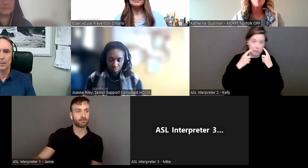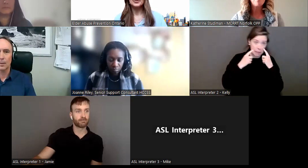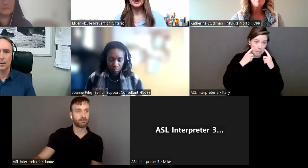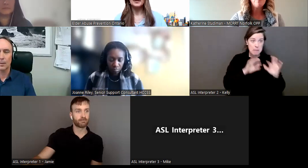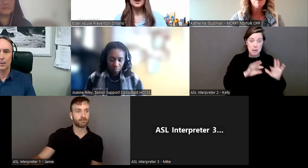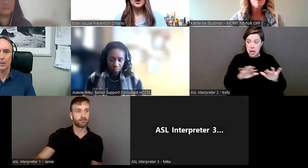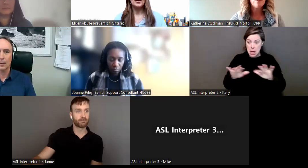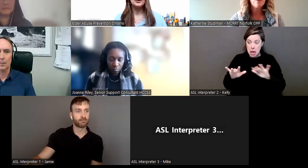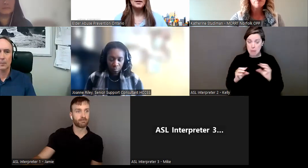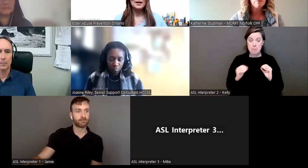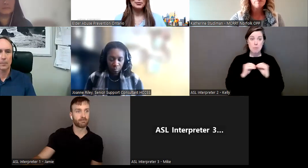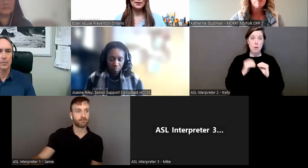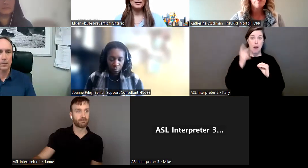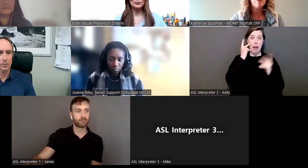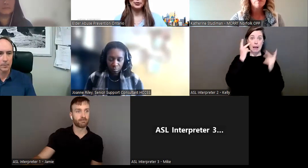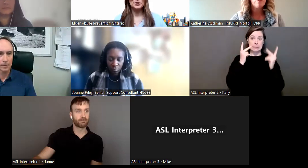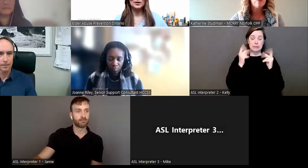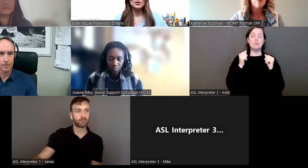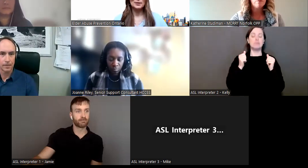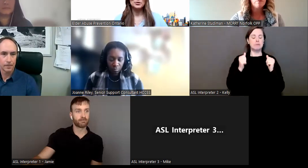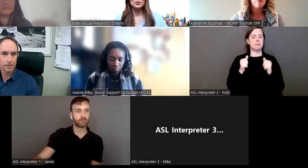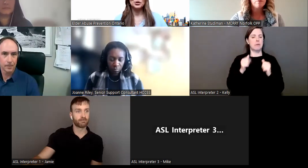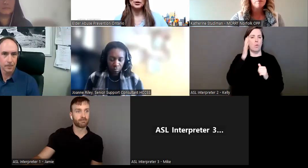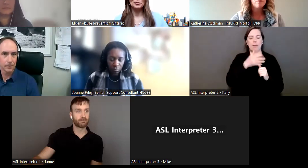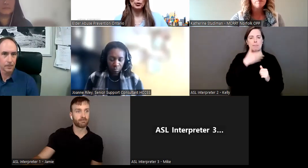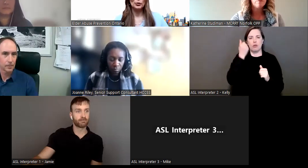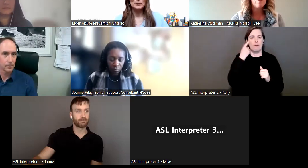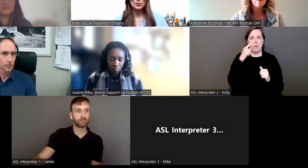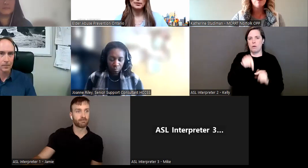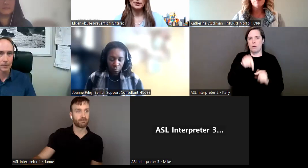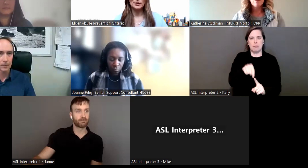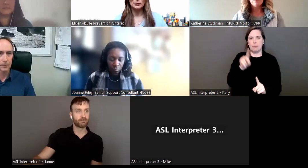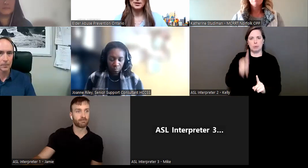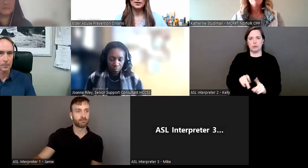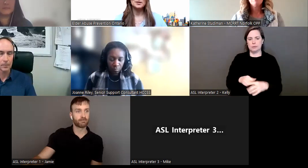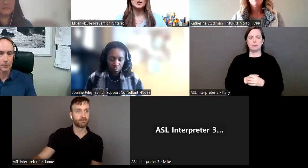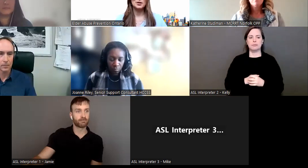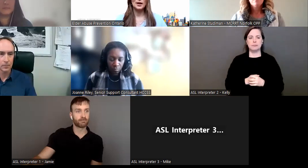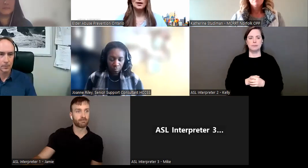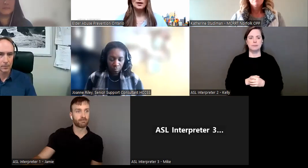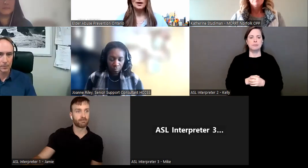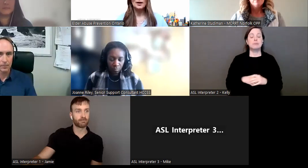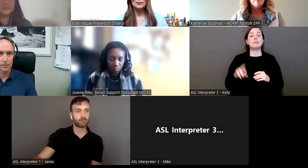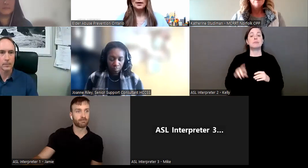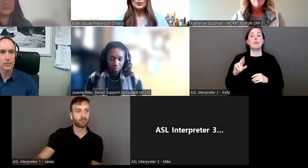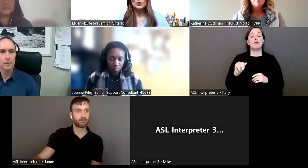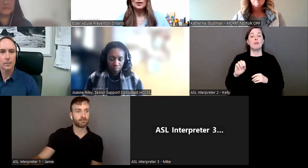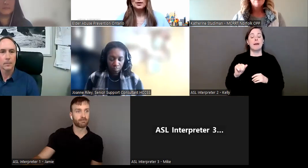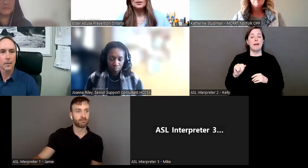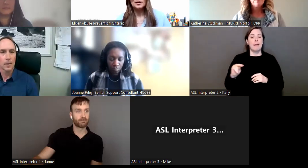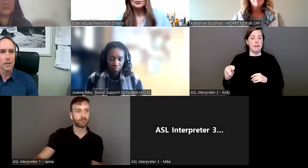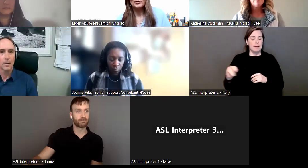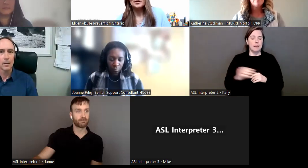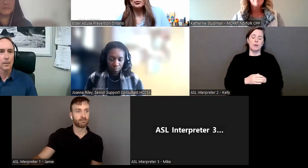practice. Great. Well, I want to thank everybody here for taking the time to share your programs with the delegates here today. I know